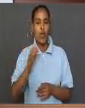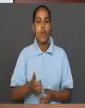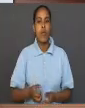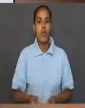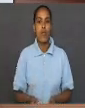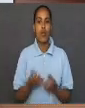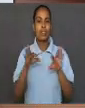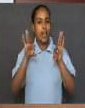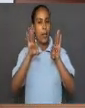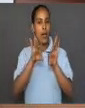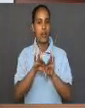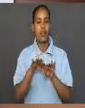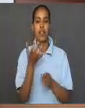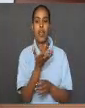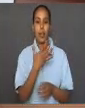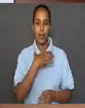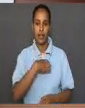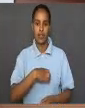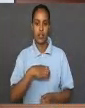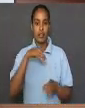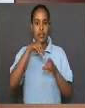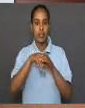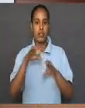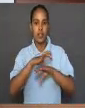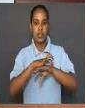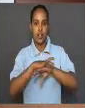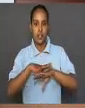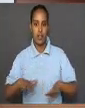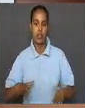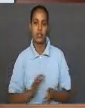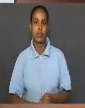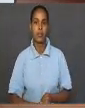most abundant element in the Earth's crust.